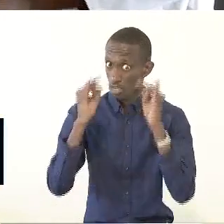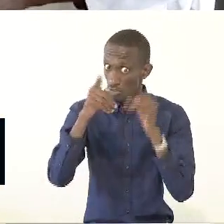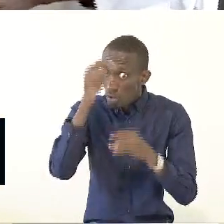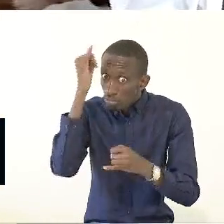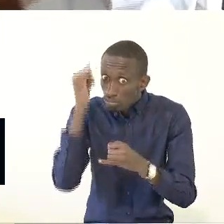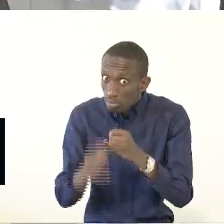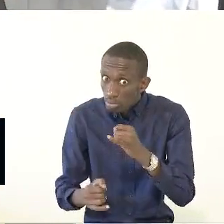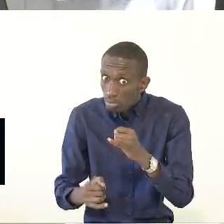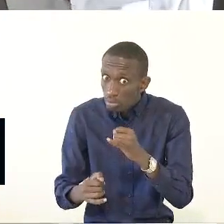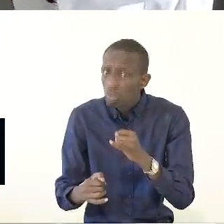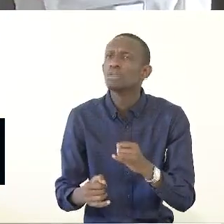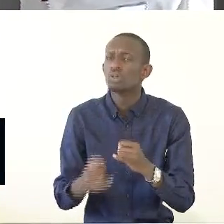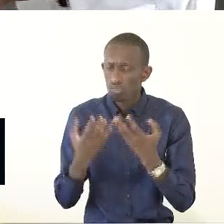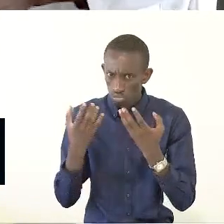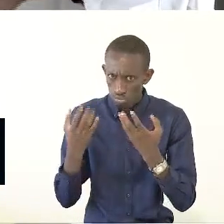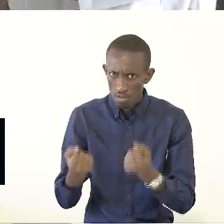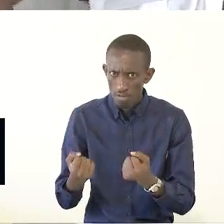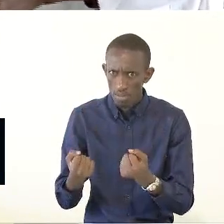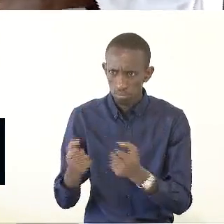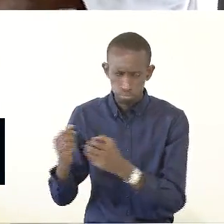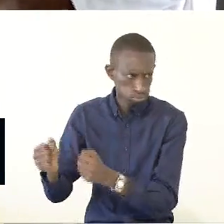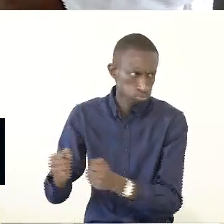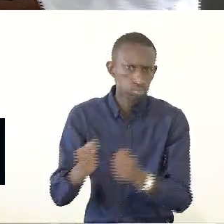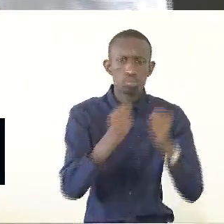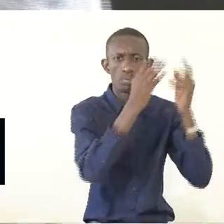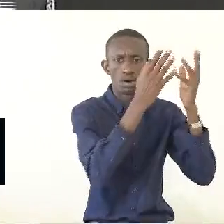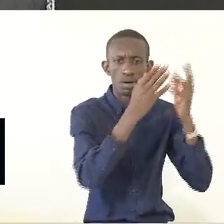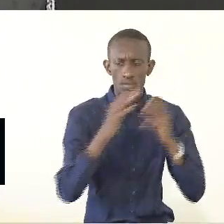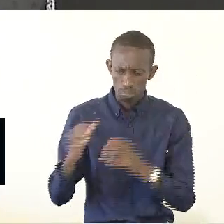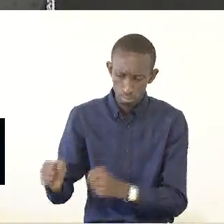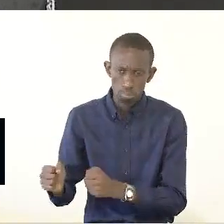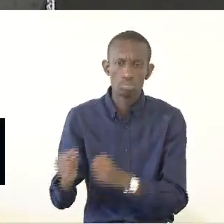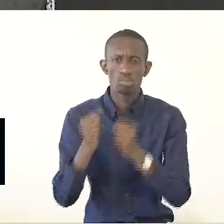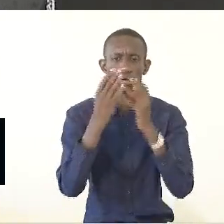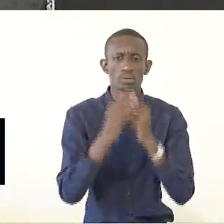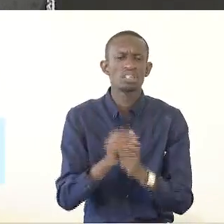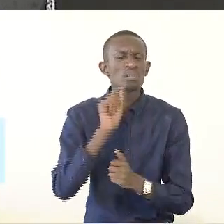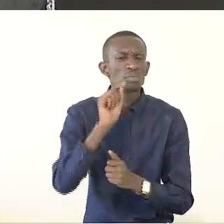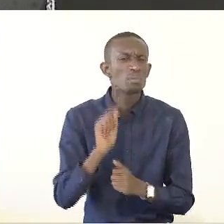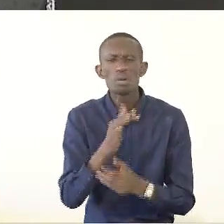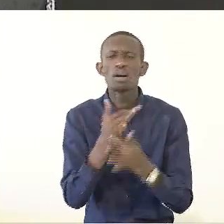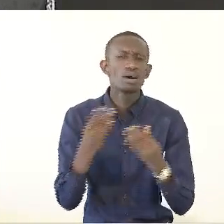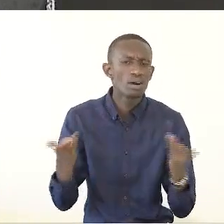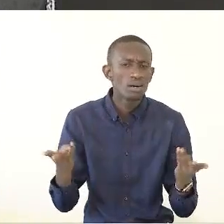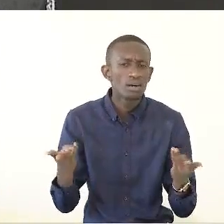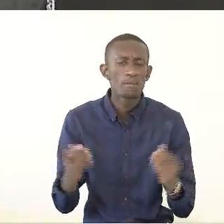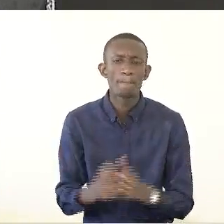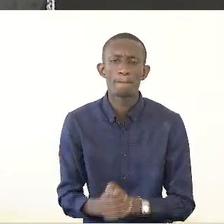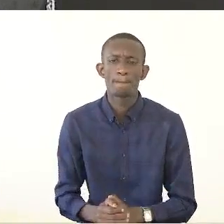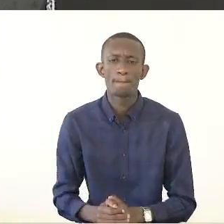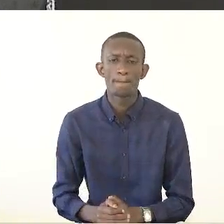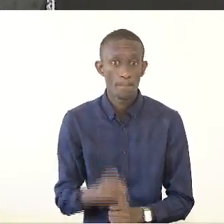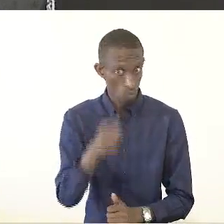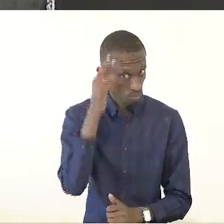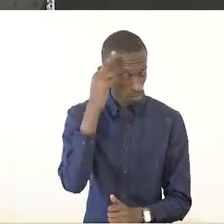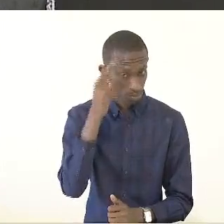we are going to put our coordinates, the coordinates of the point that we have here. How many points do we have? Remember